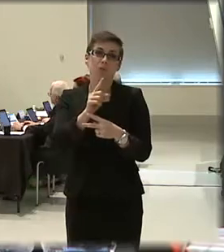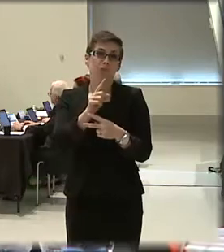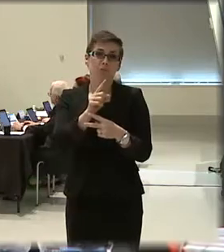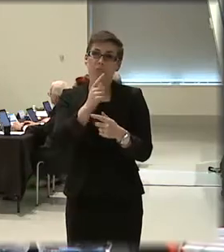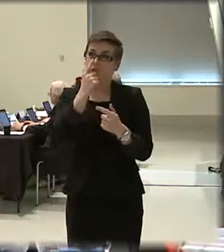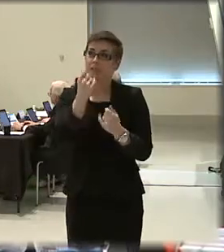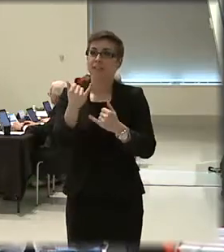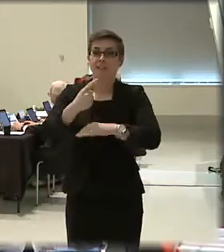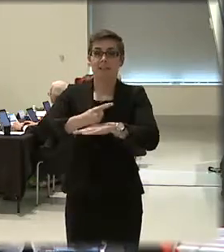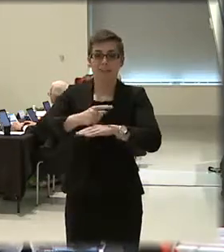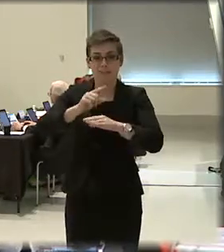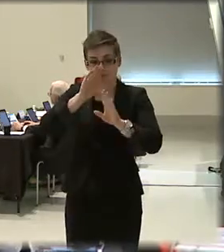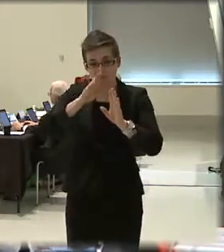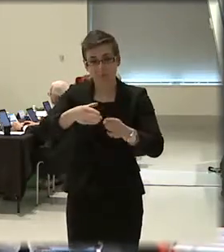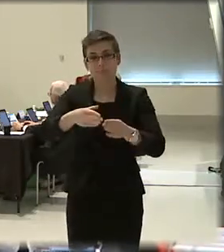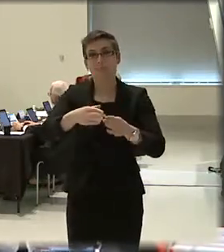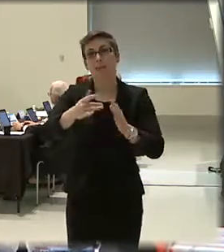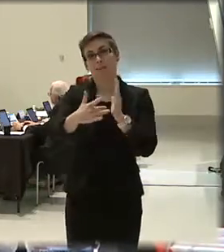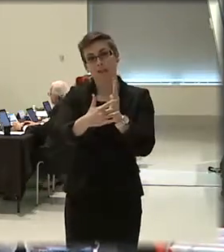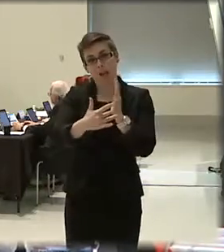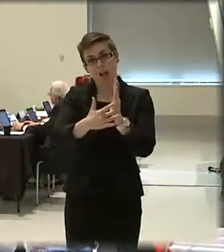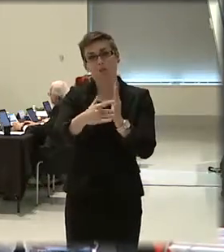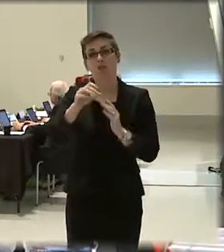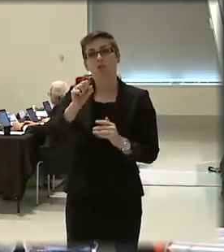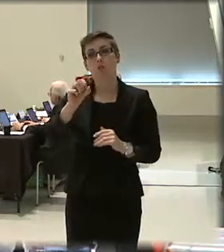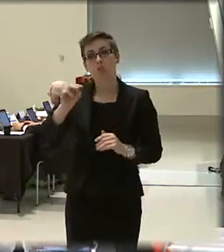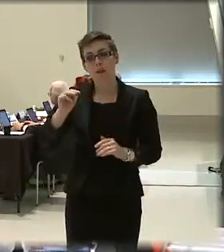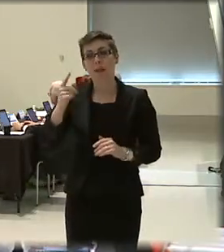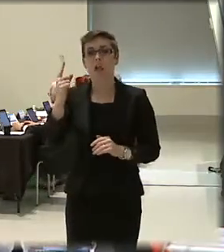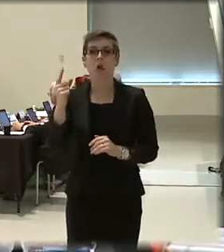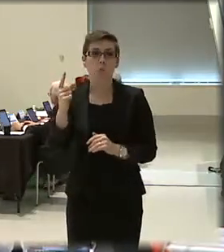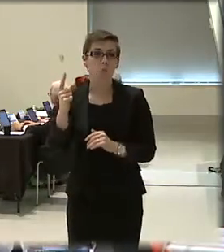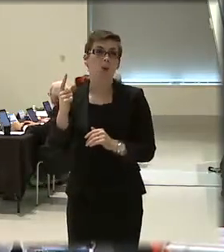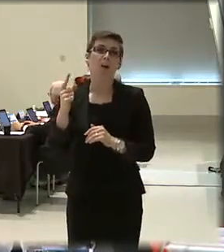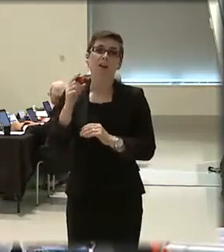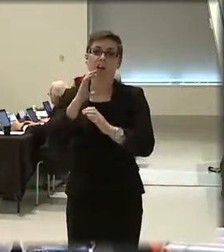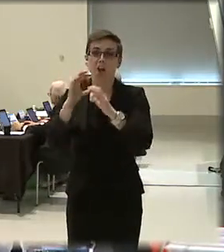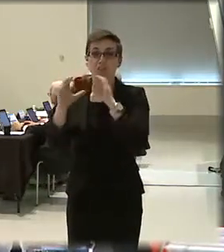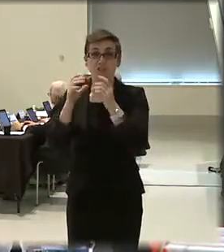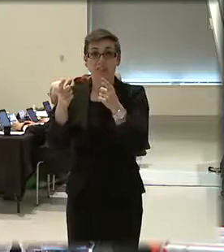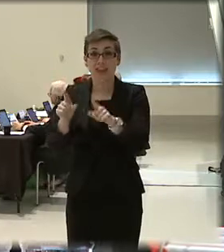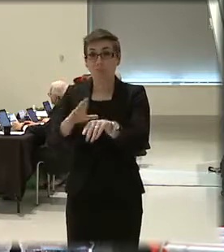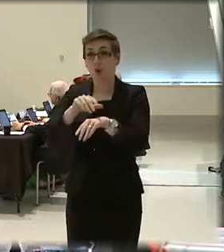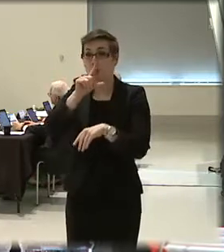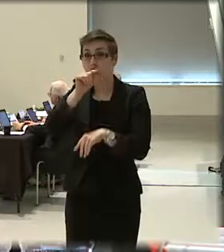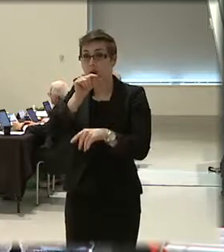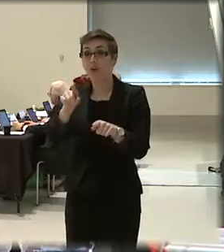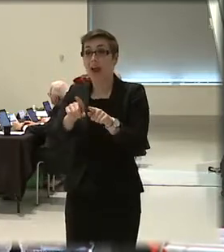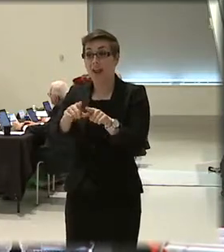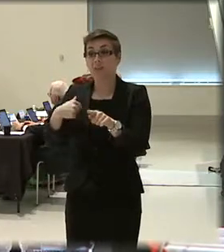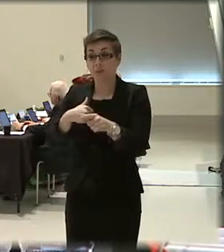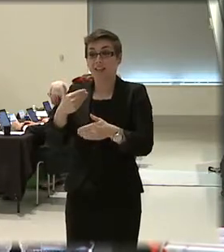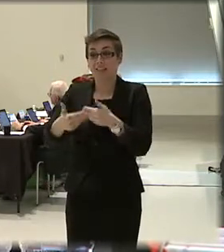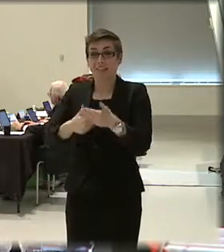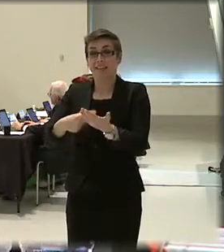is about technology and social media, and one of the conversations that's been happening on Twitter as we speak is about